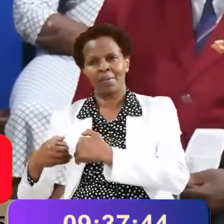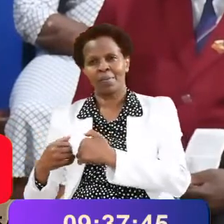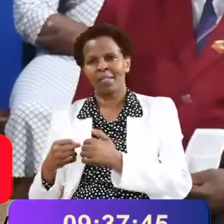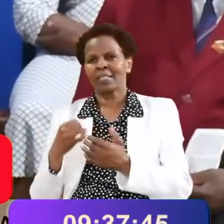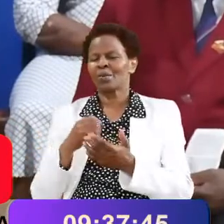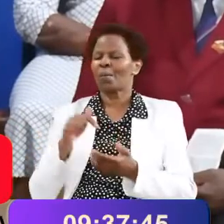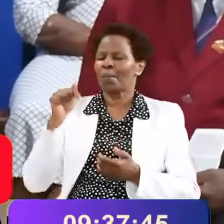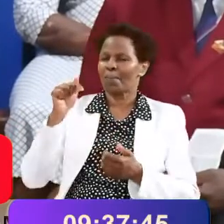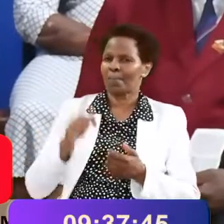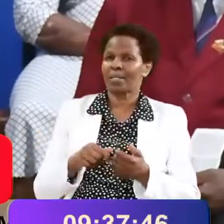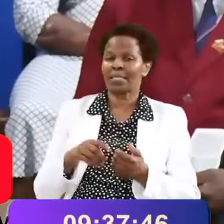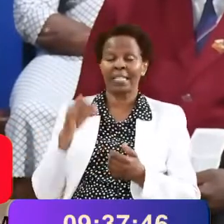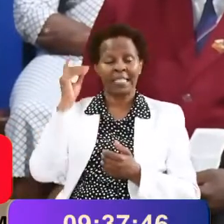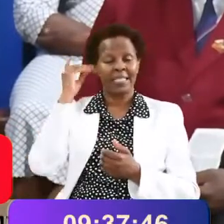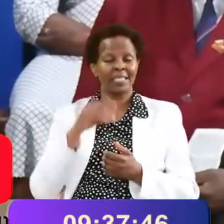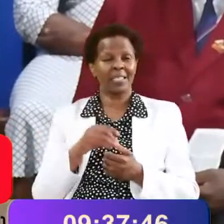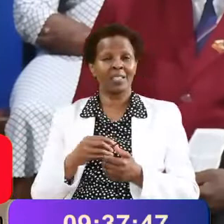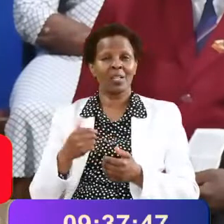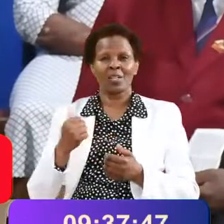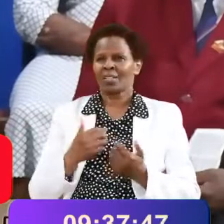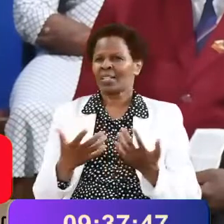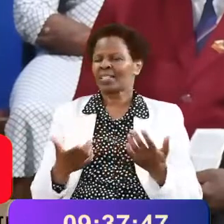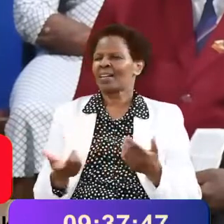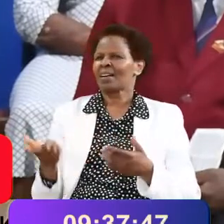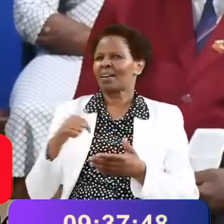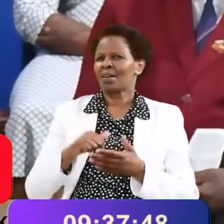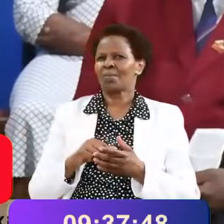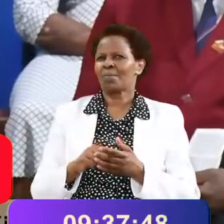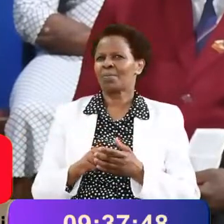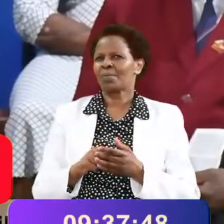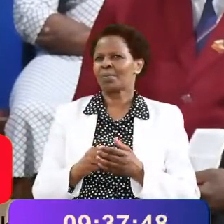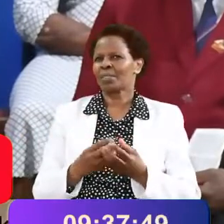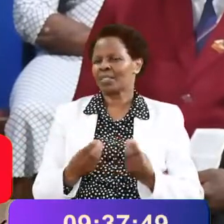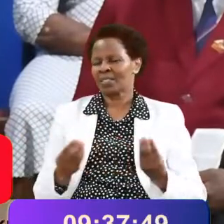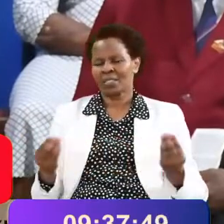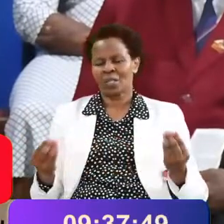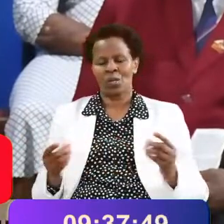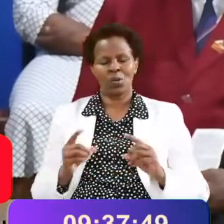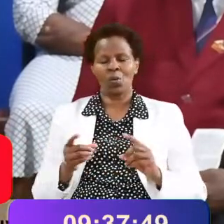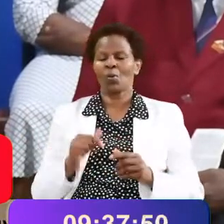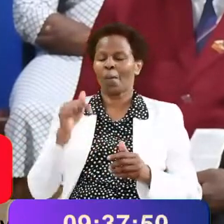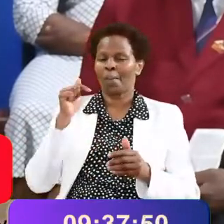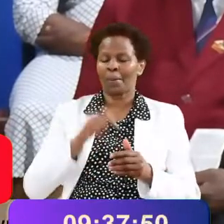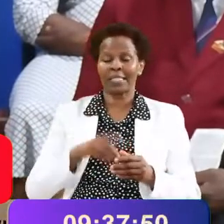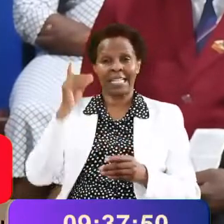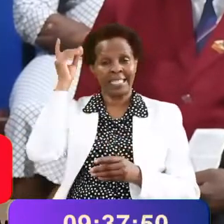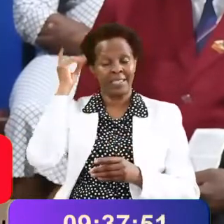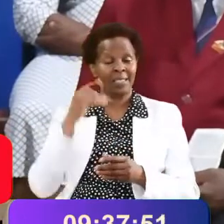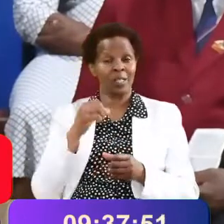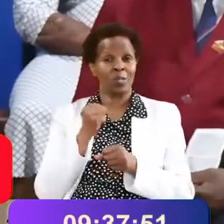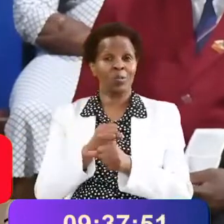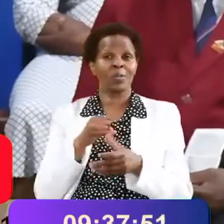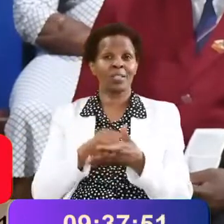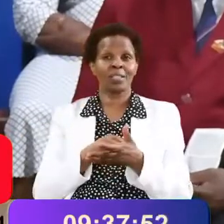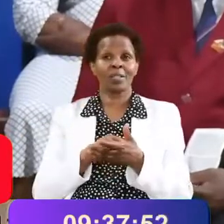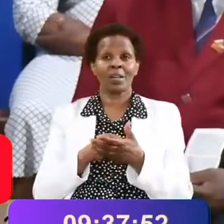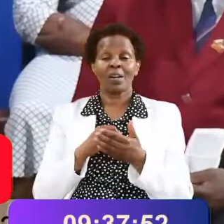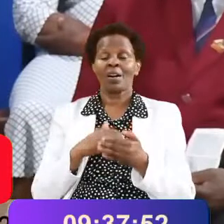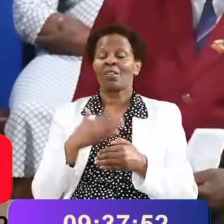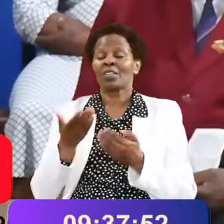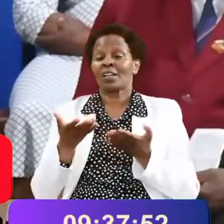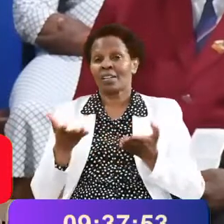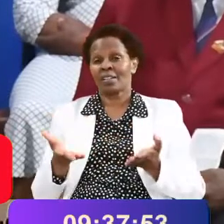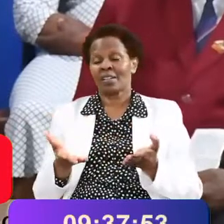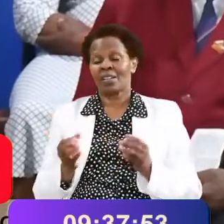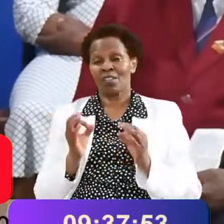intentional. It is not something that will come automatic. It is something that you intend to do. And therefore, when we live here, if there is somebody that you